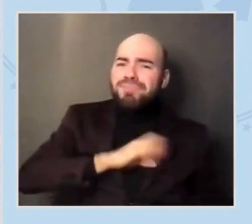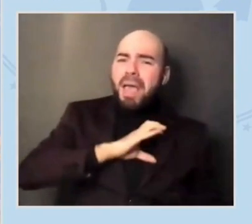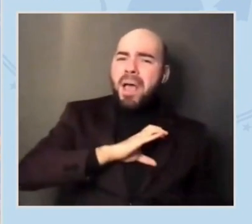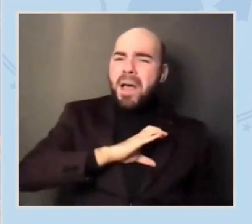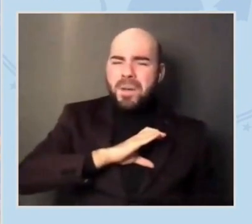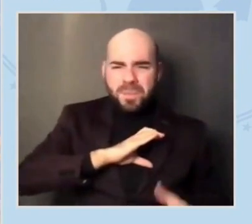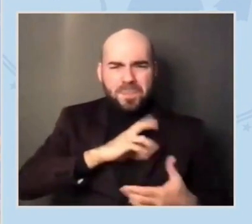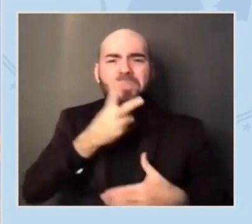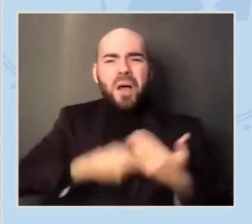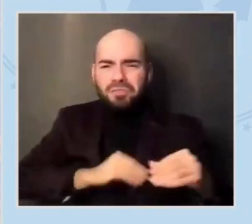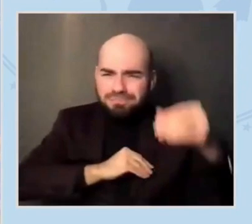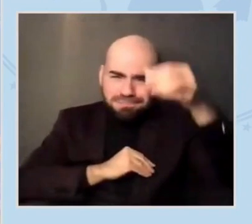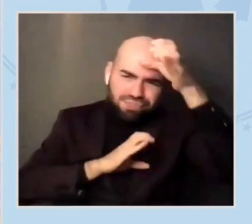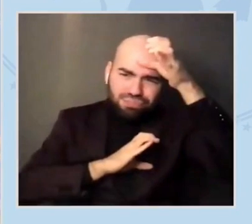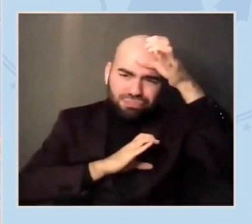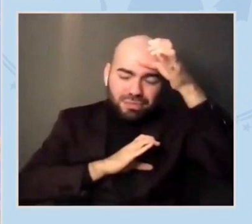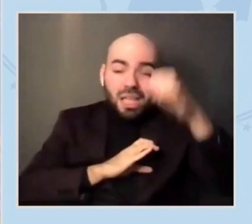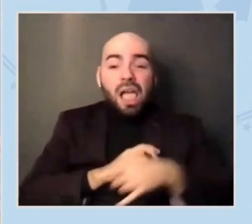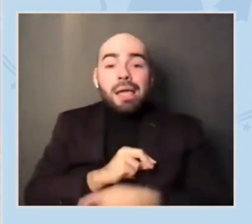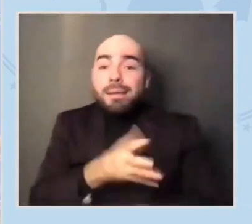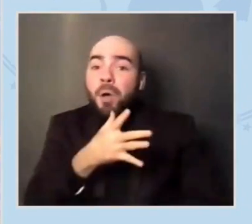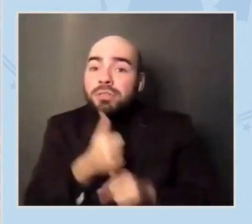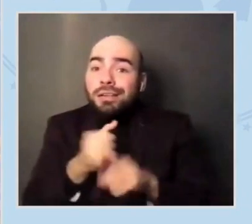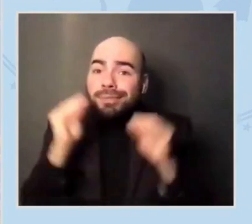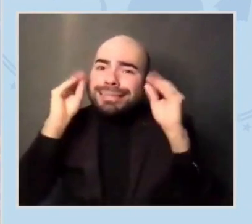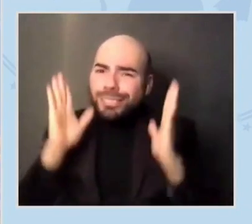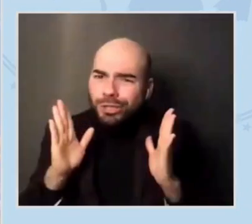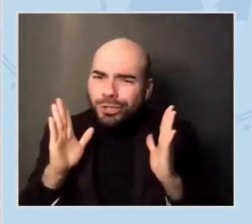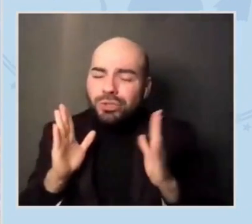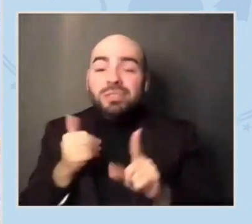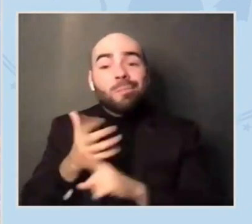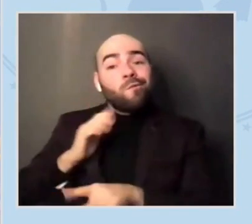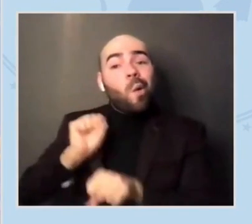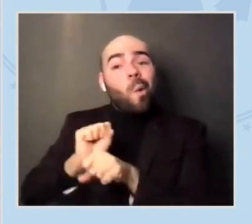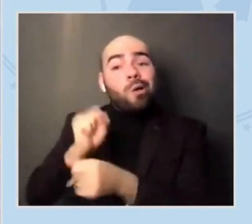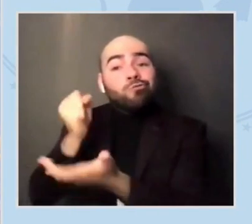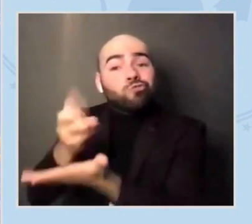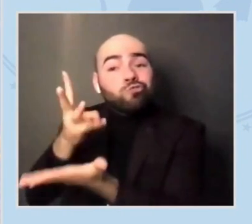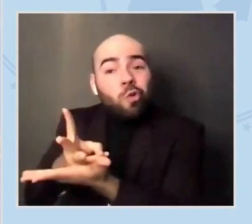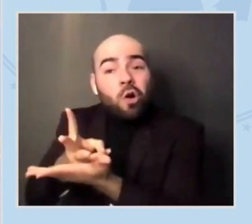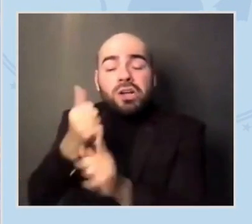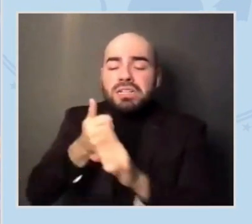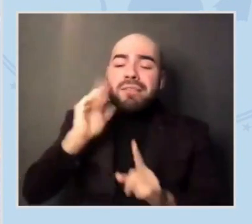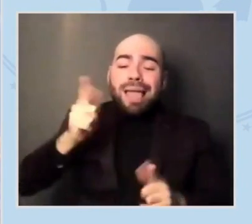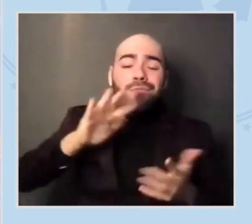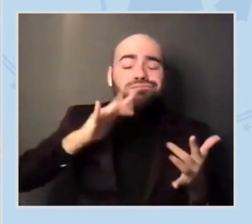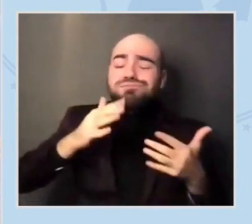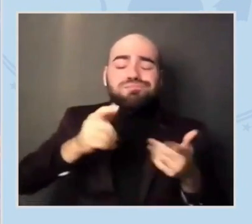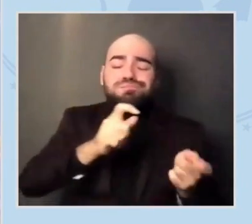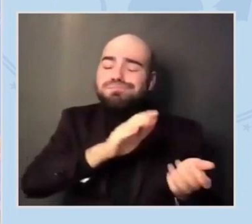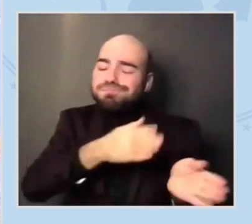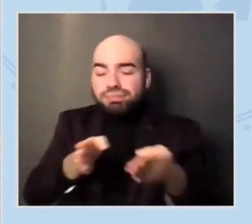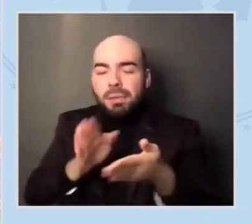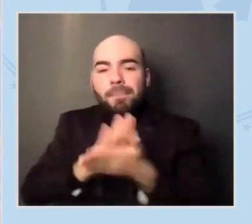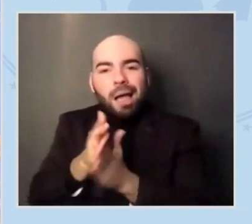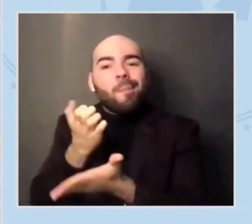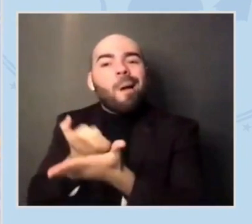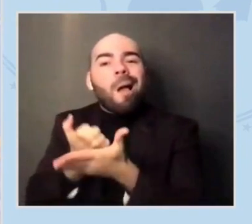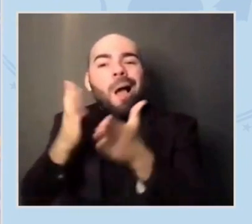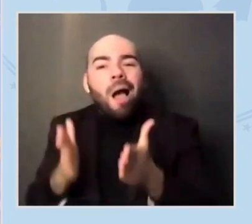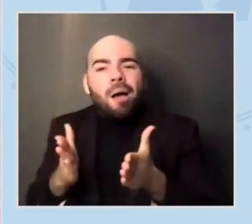him correctly. A social worker turned economist, Jared is one of my closest economic advisors and friend. He serves as my